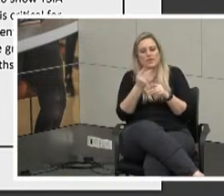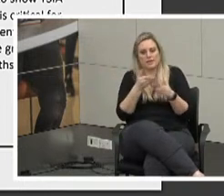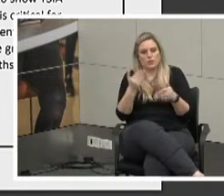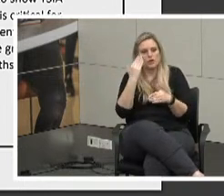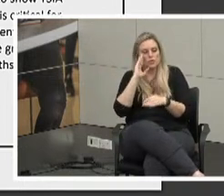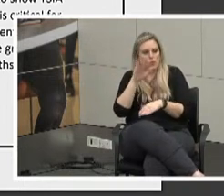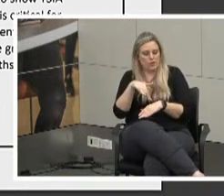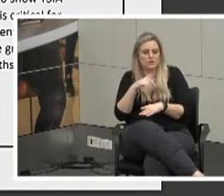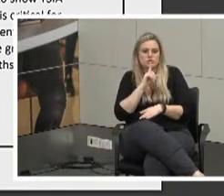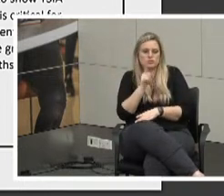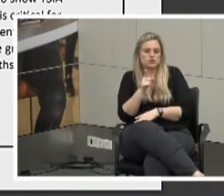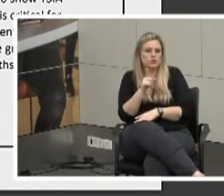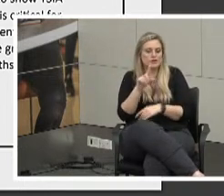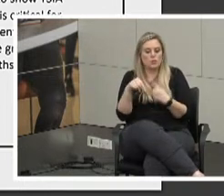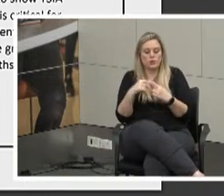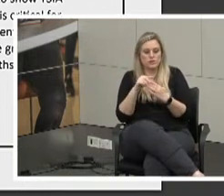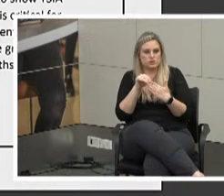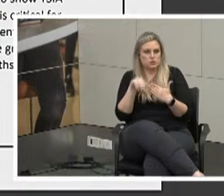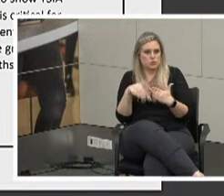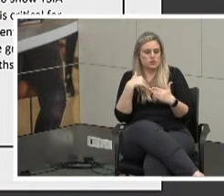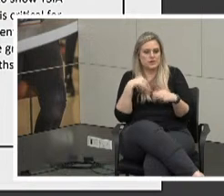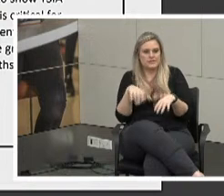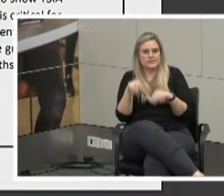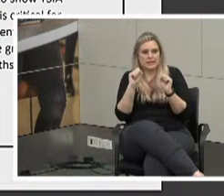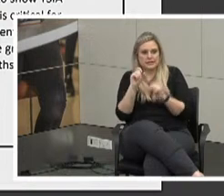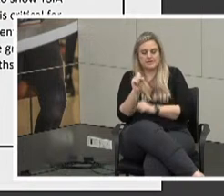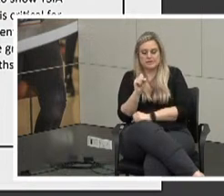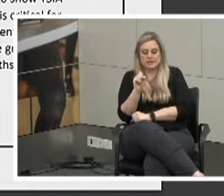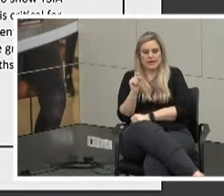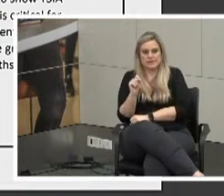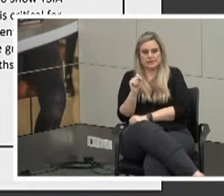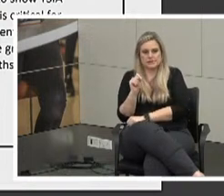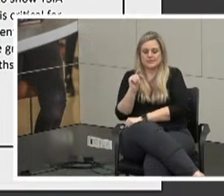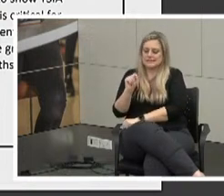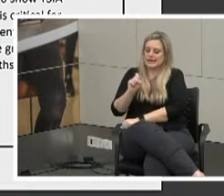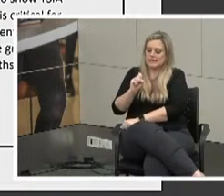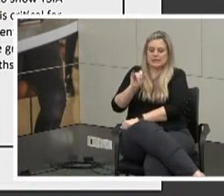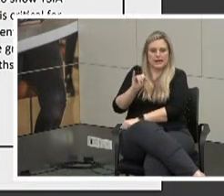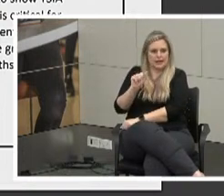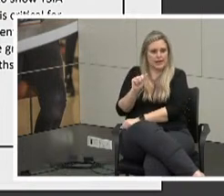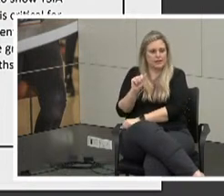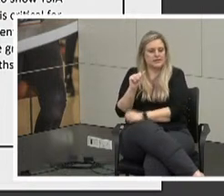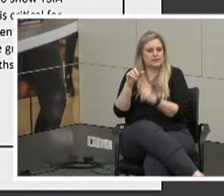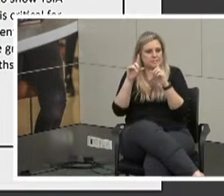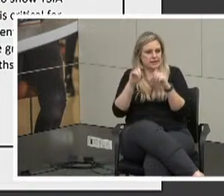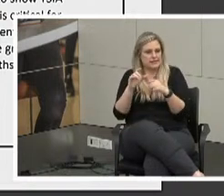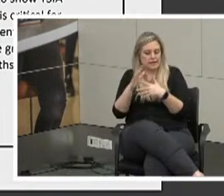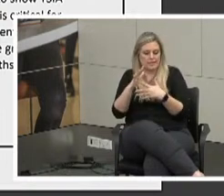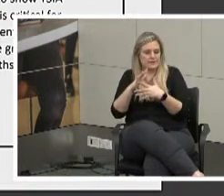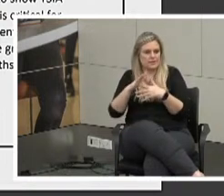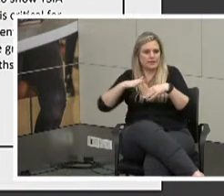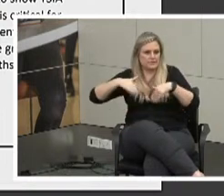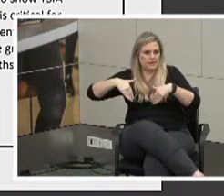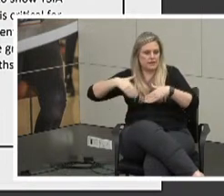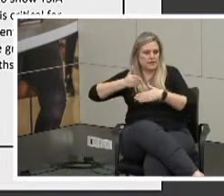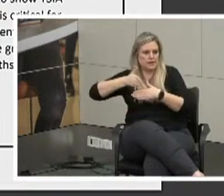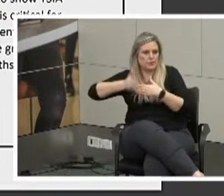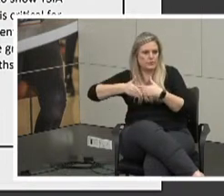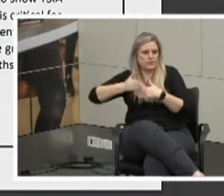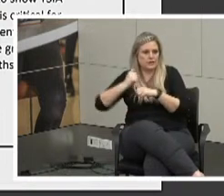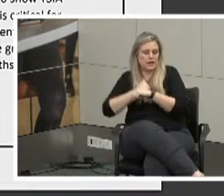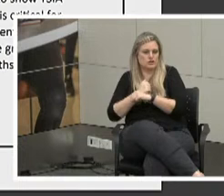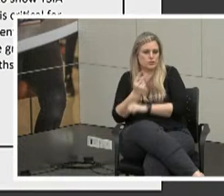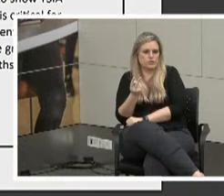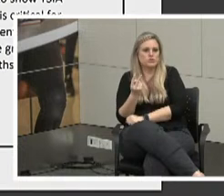true is when students have taken the TSI tests at this point in time in 11th grade they have not yet completed Algebra